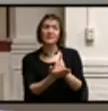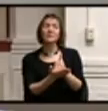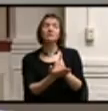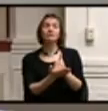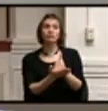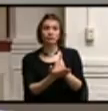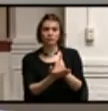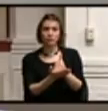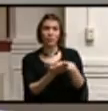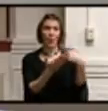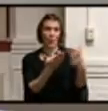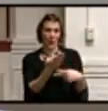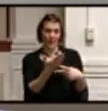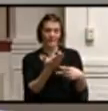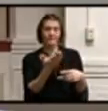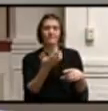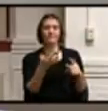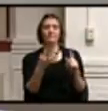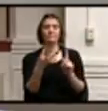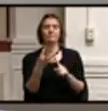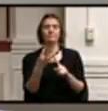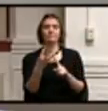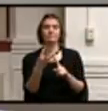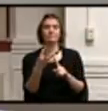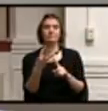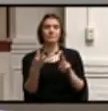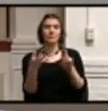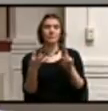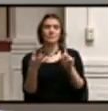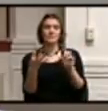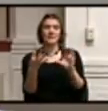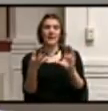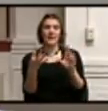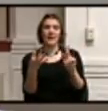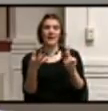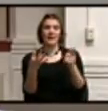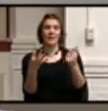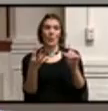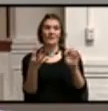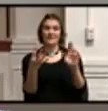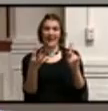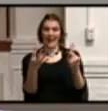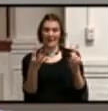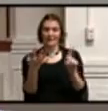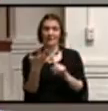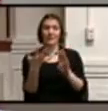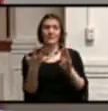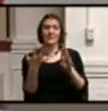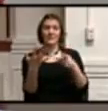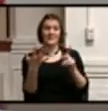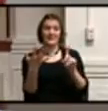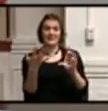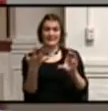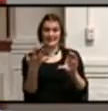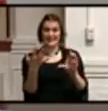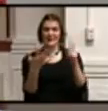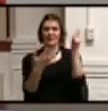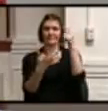assistance program fund. We have the UDAG Holstein Fund. We have the VCDP funds. So we